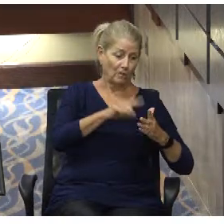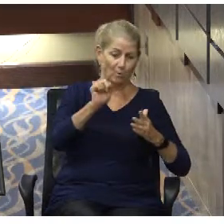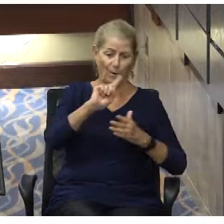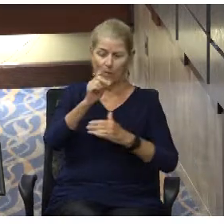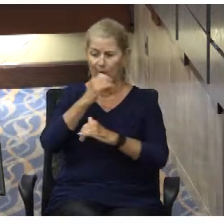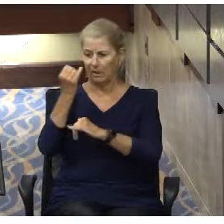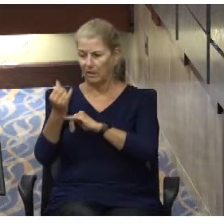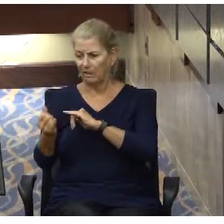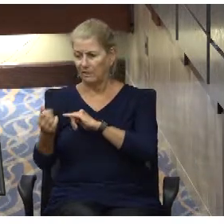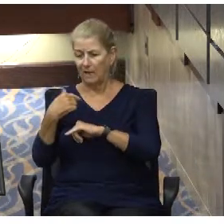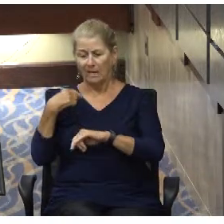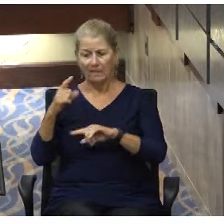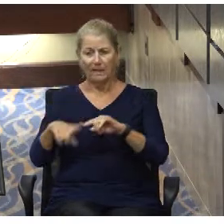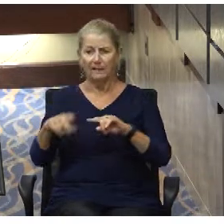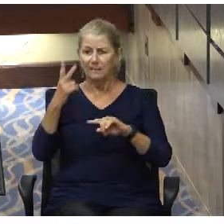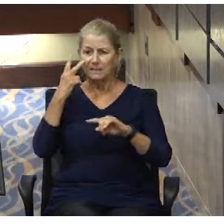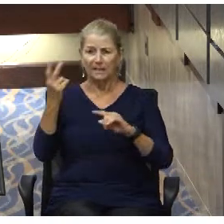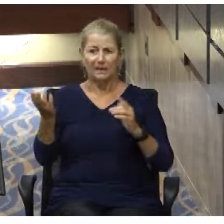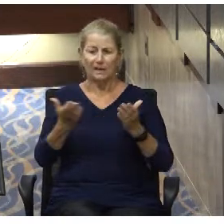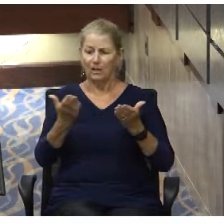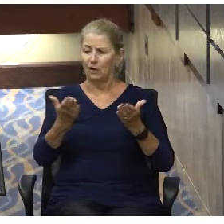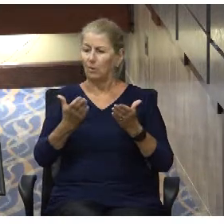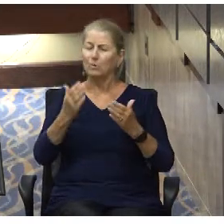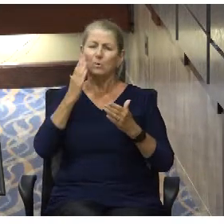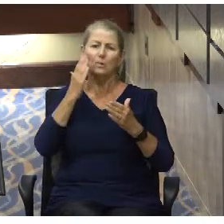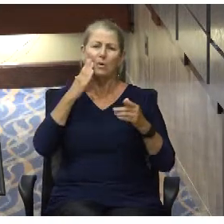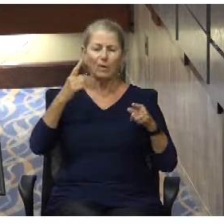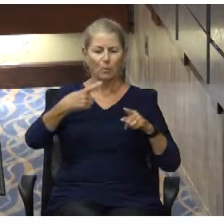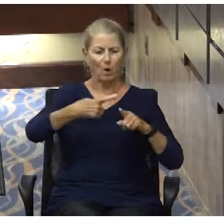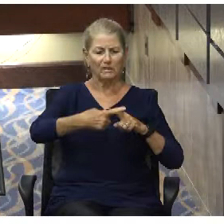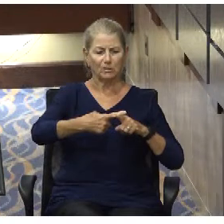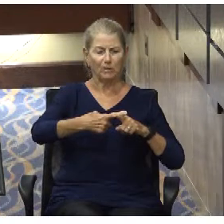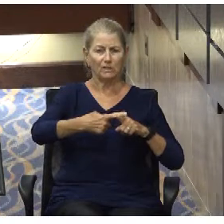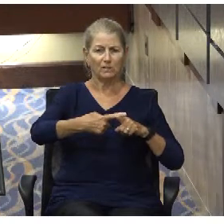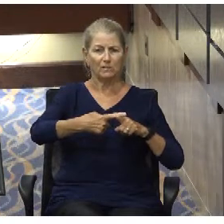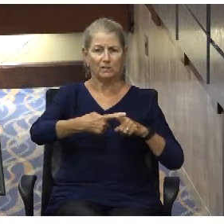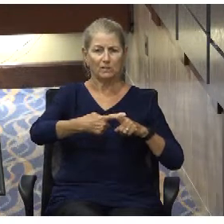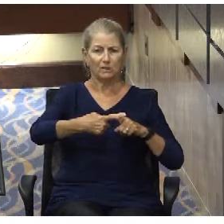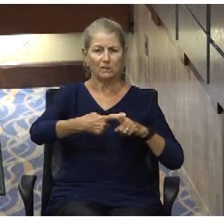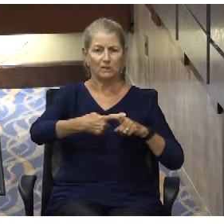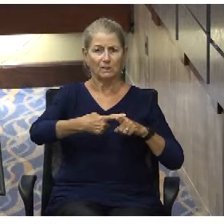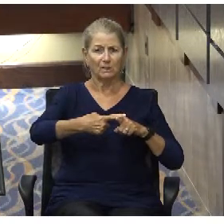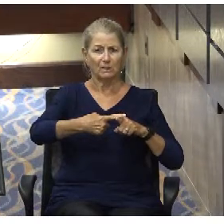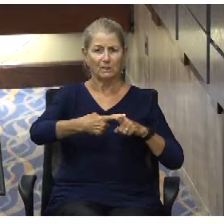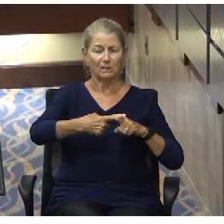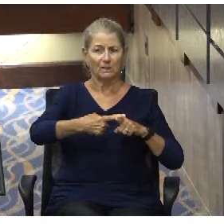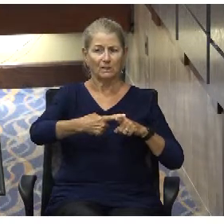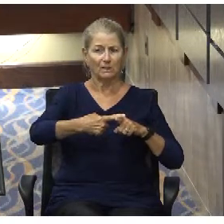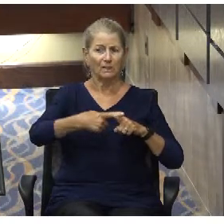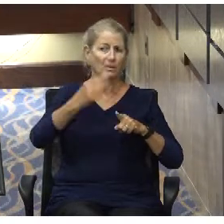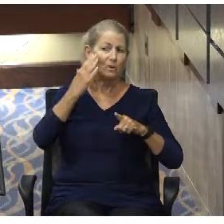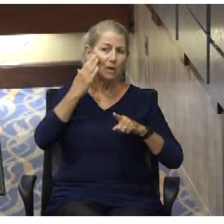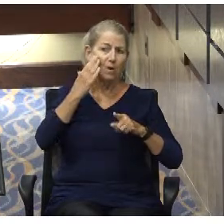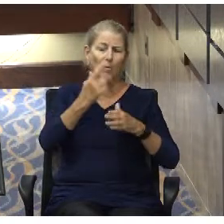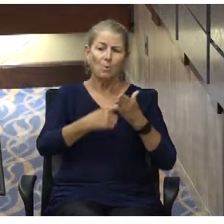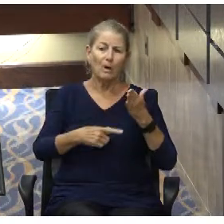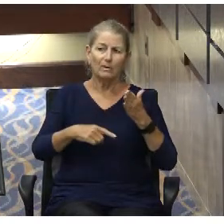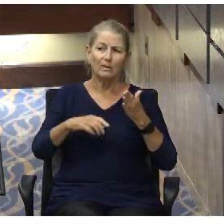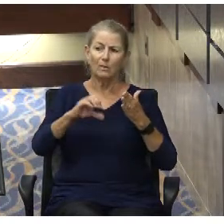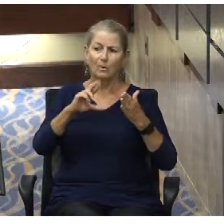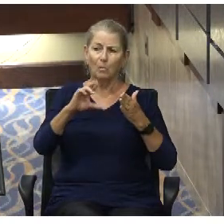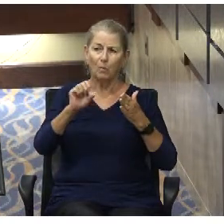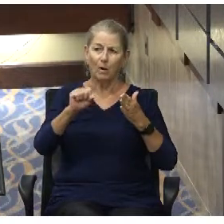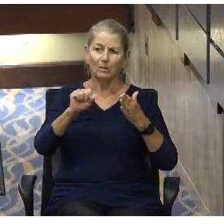can't see here, Do you know the cross streets yeah. on Dutton, what those are? Sorry, I think